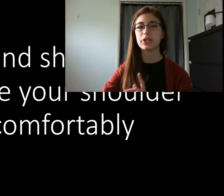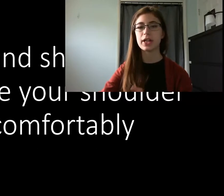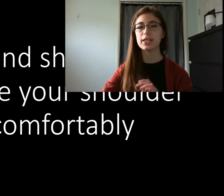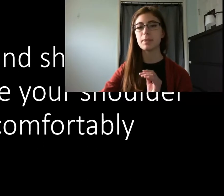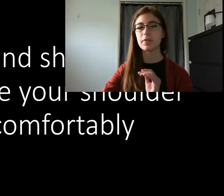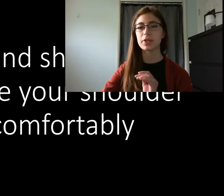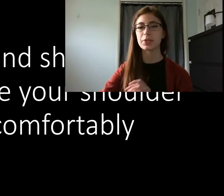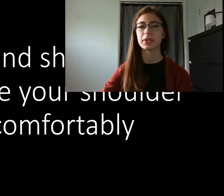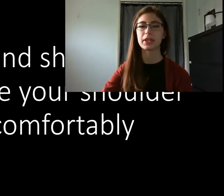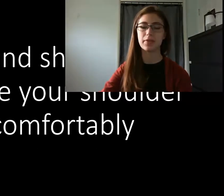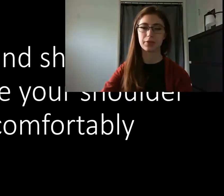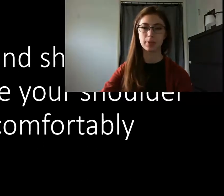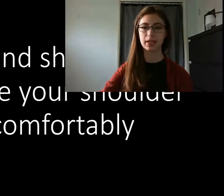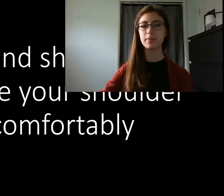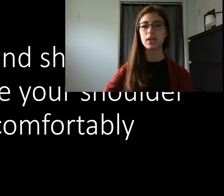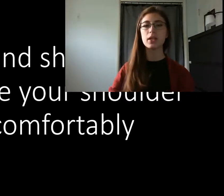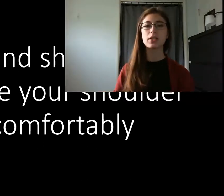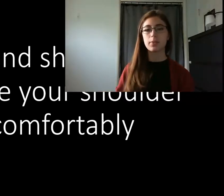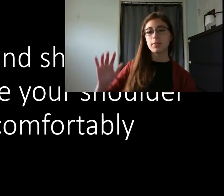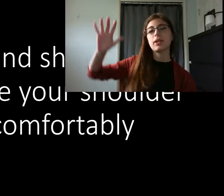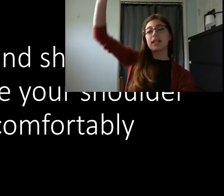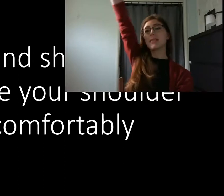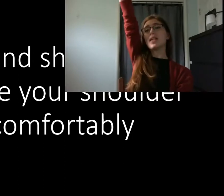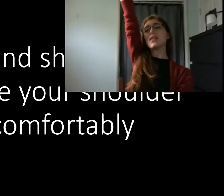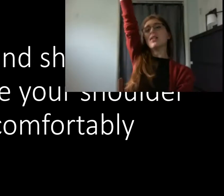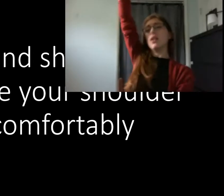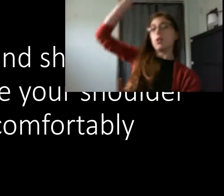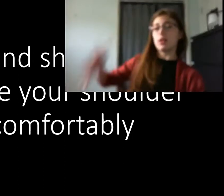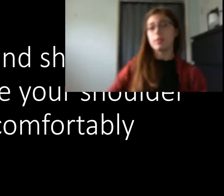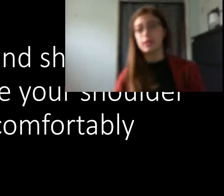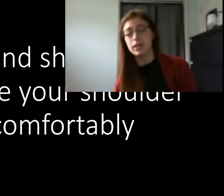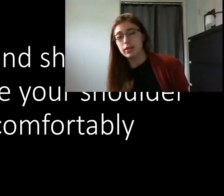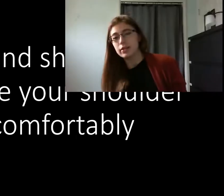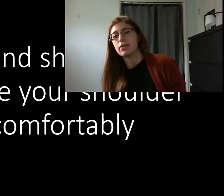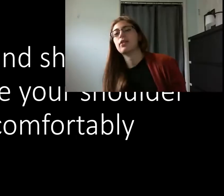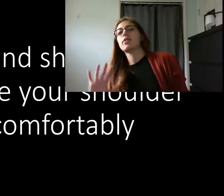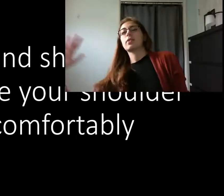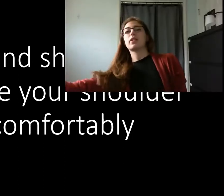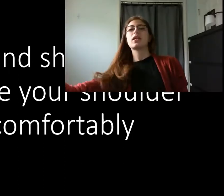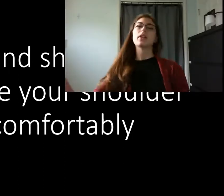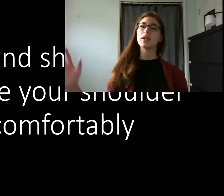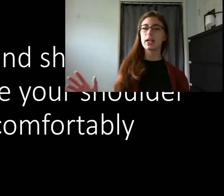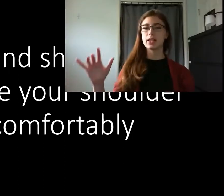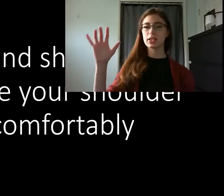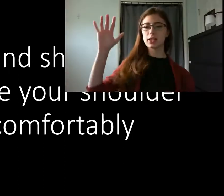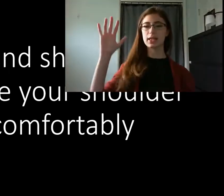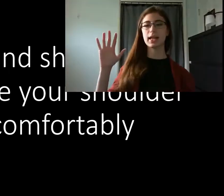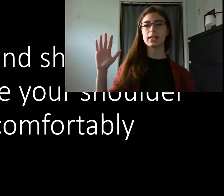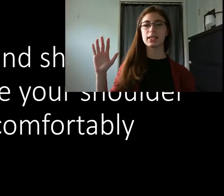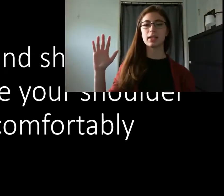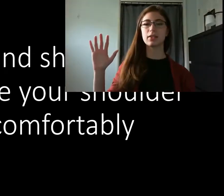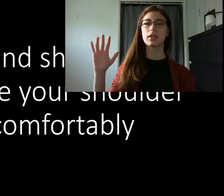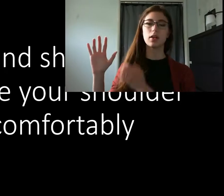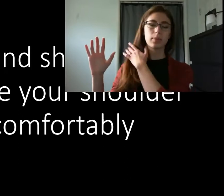fall just above your shoulder comfortably. So we don't want our hands up here or all the way down here or all the way over here. Your hand is just going to